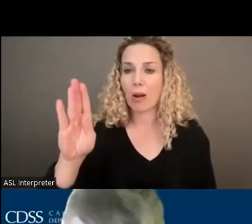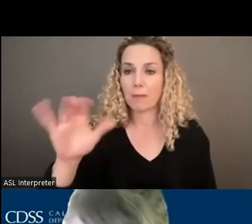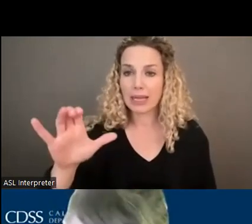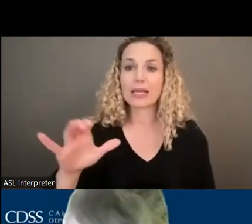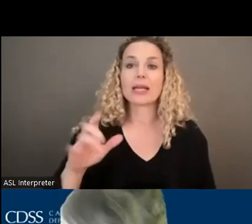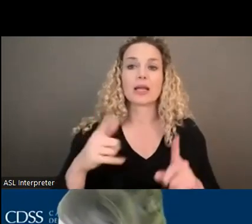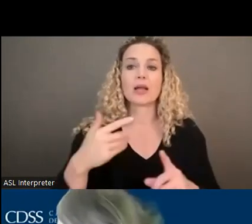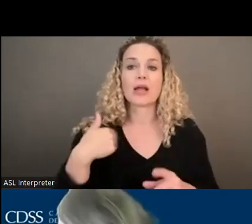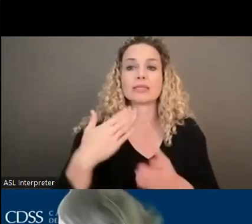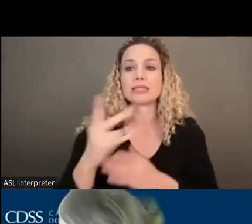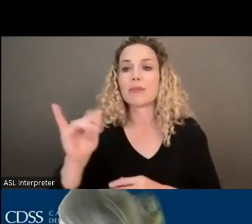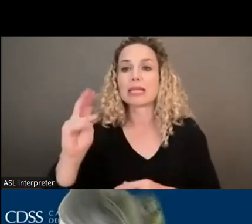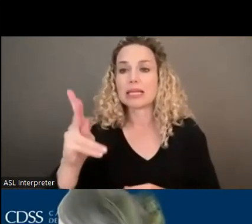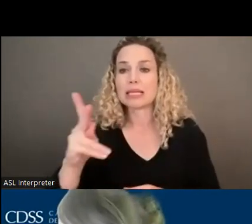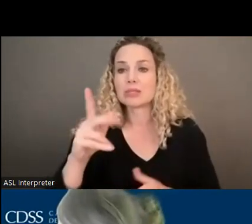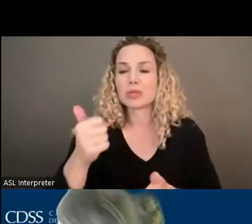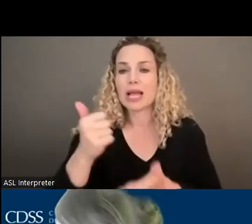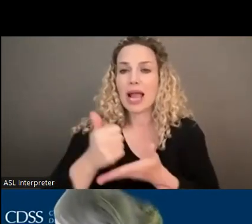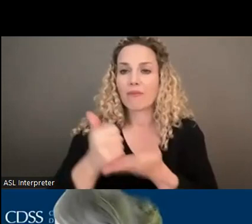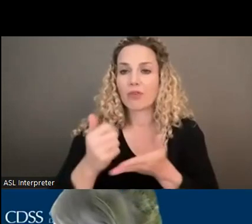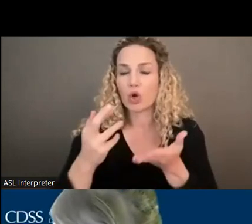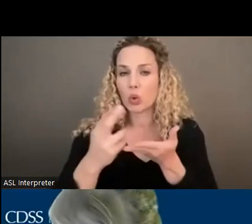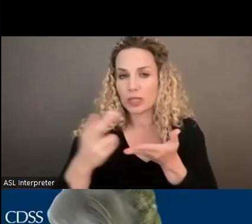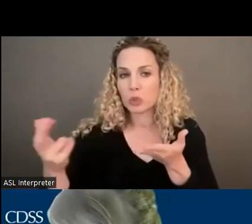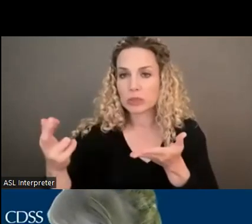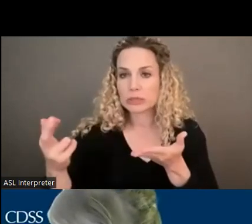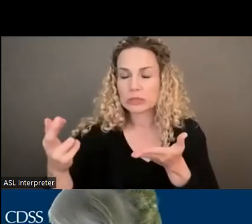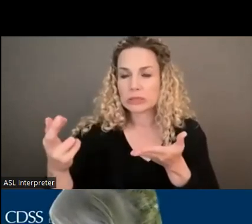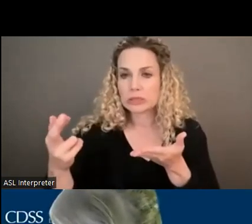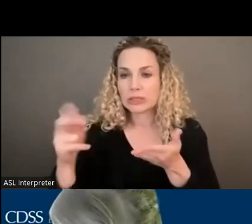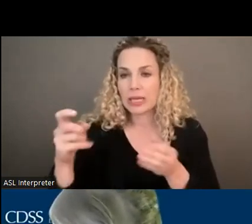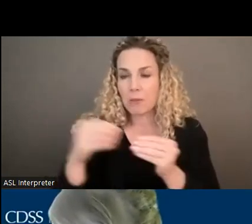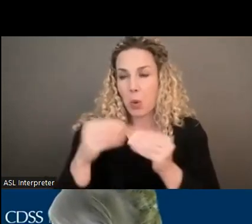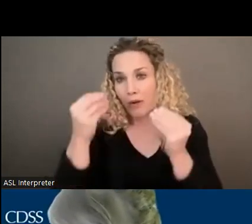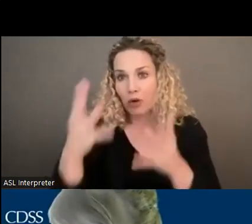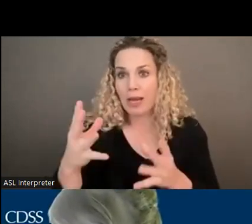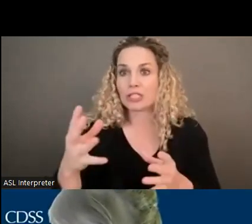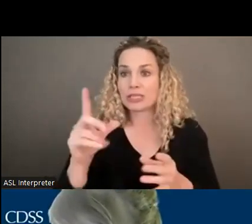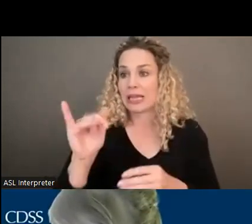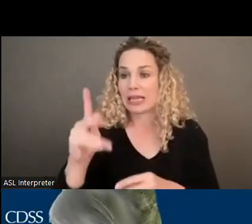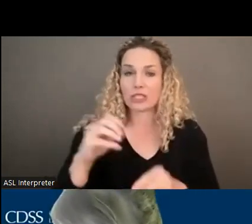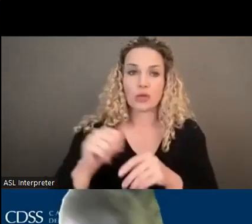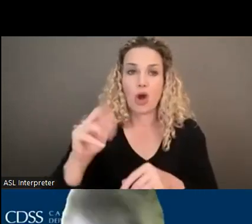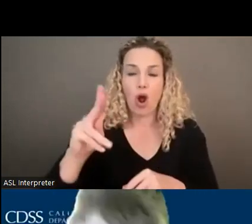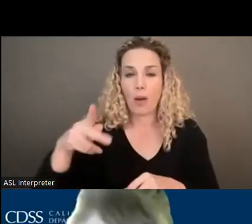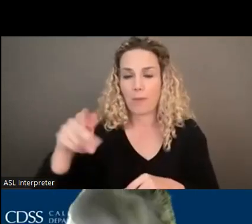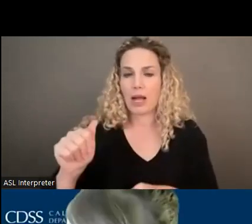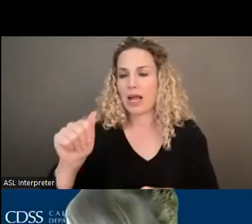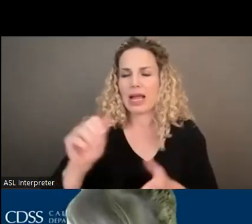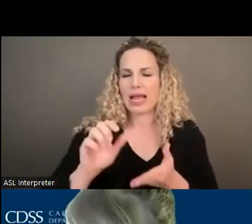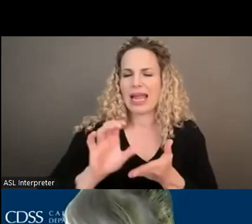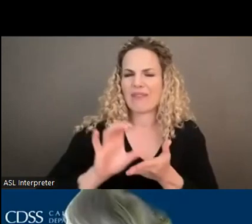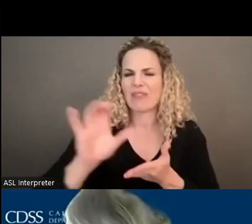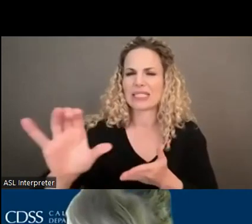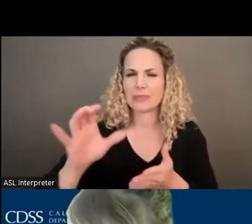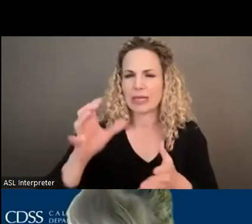have some links to some helpful resources. So this links to our ARPA investment overview. And I just want to